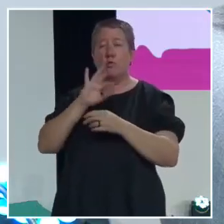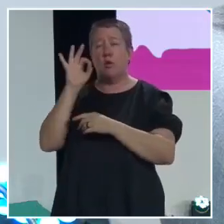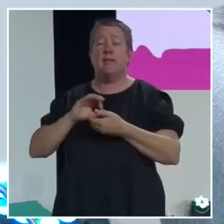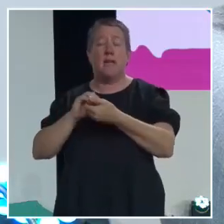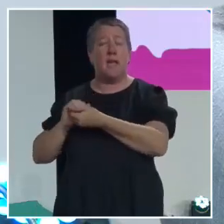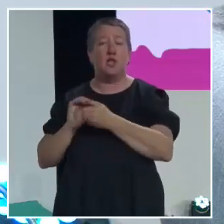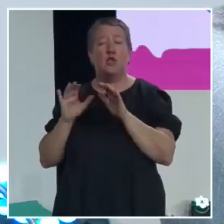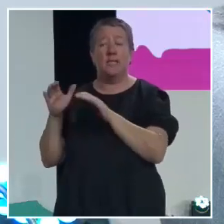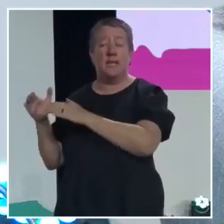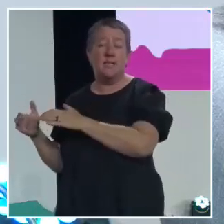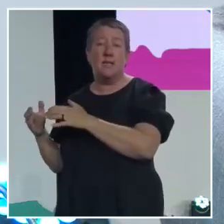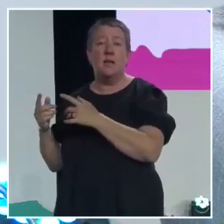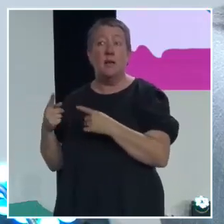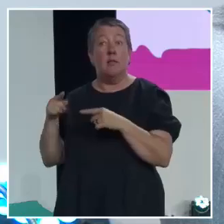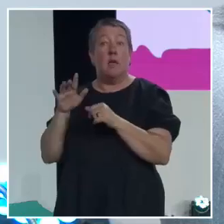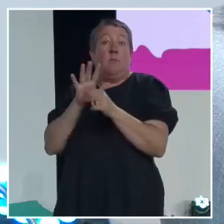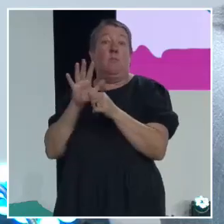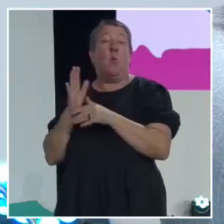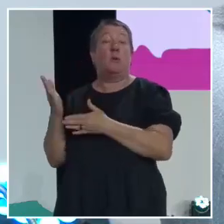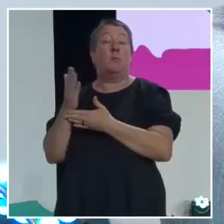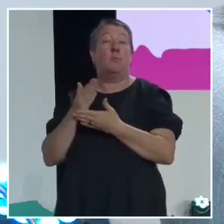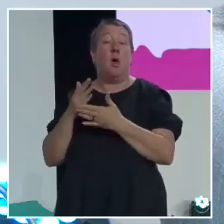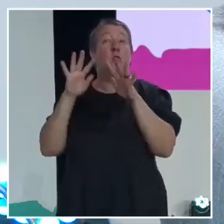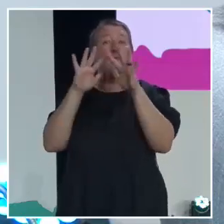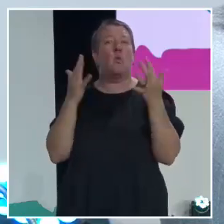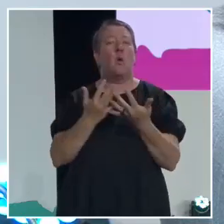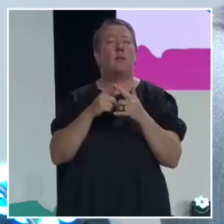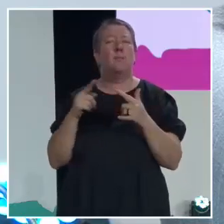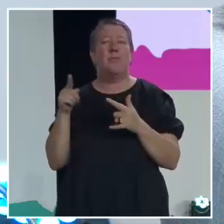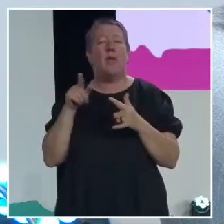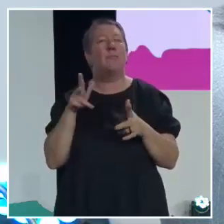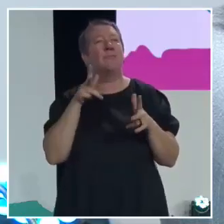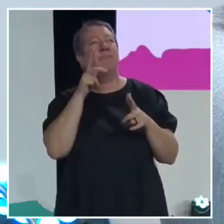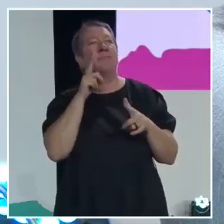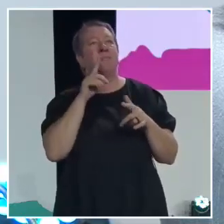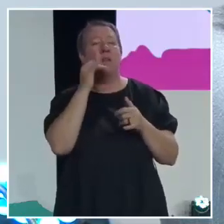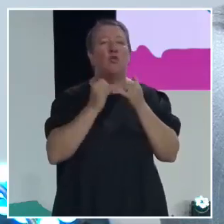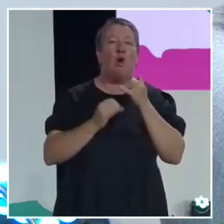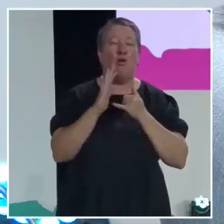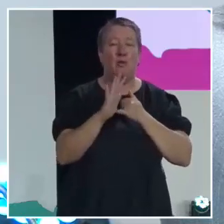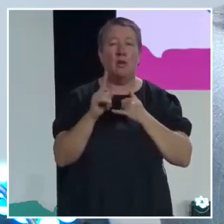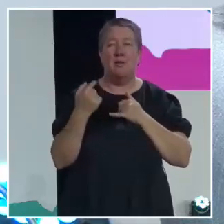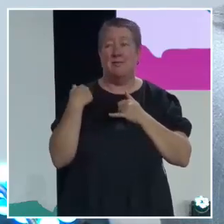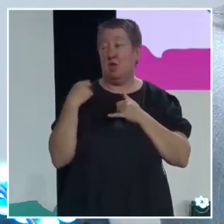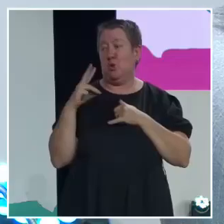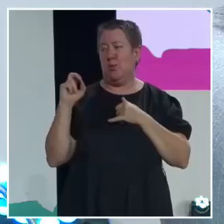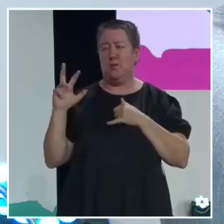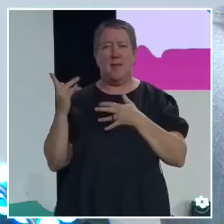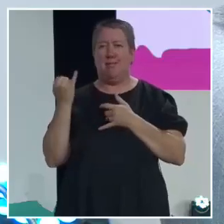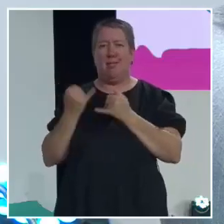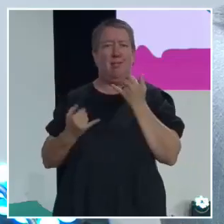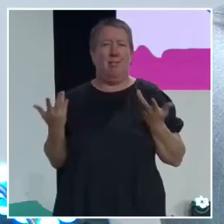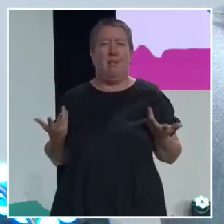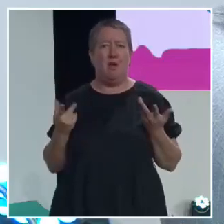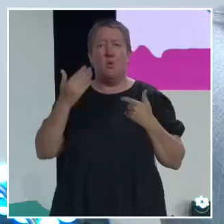agencies. They are important parts of the world, but they get things wrong. They got 2008 wrong. We know that. They played